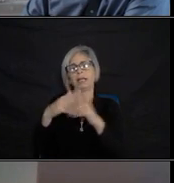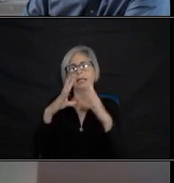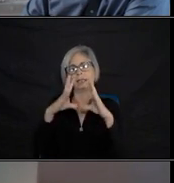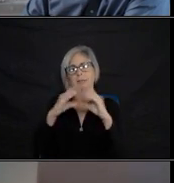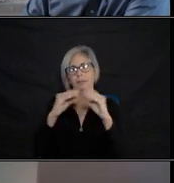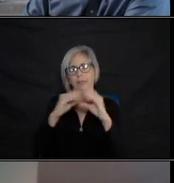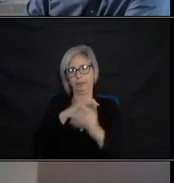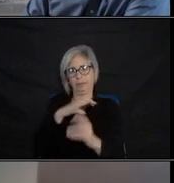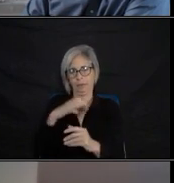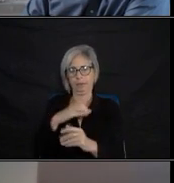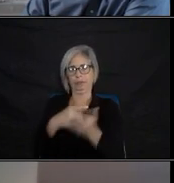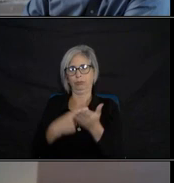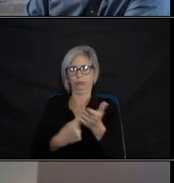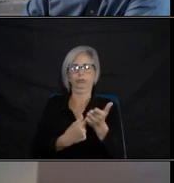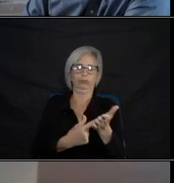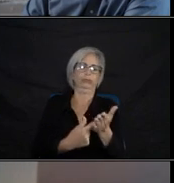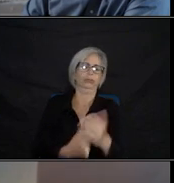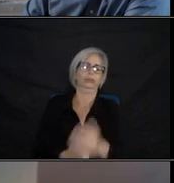to discuss.